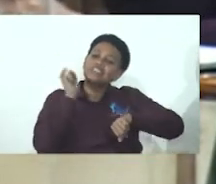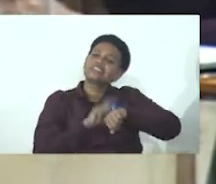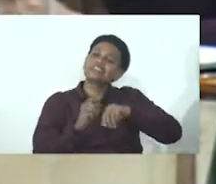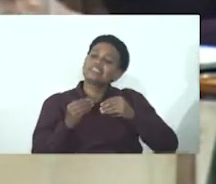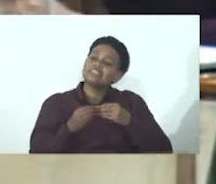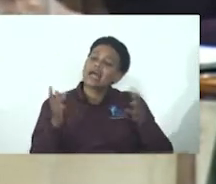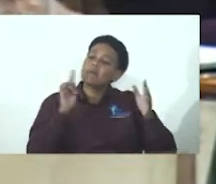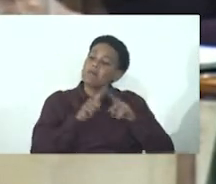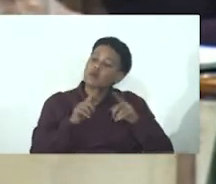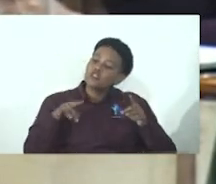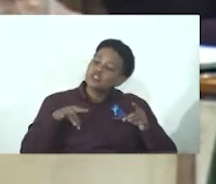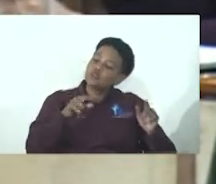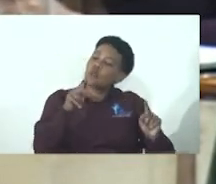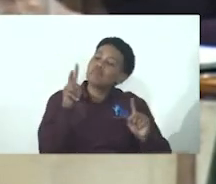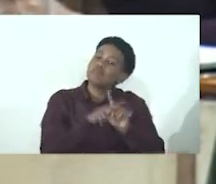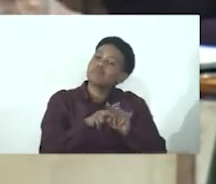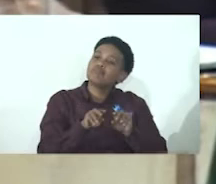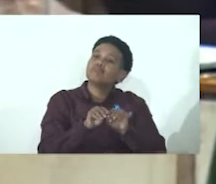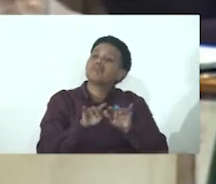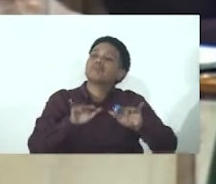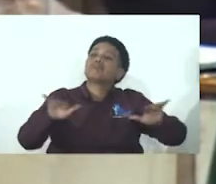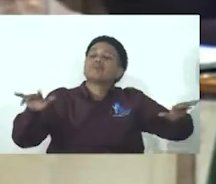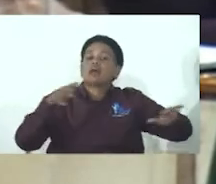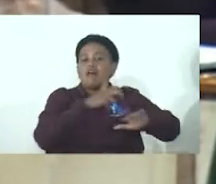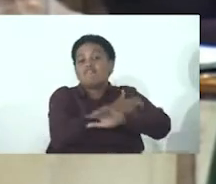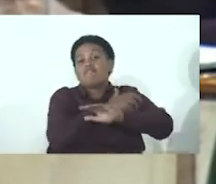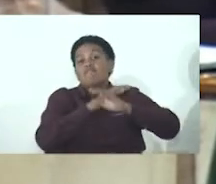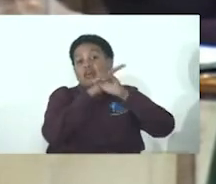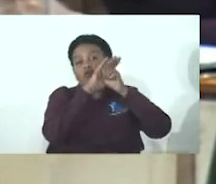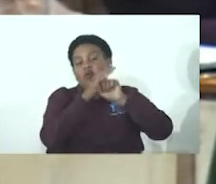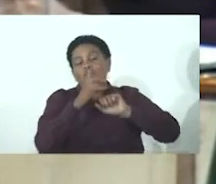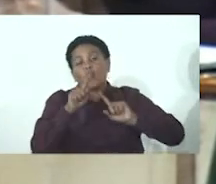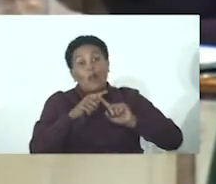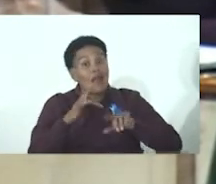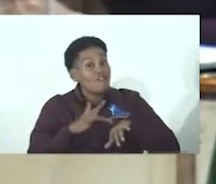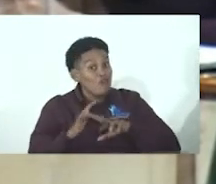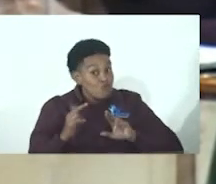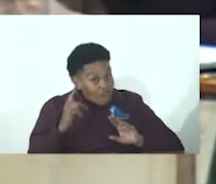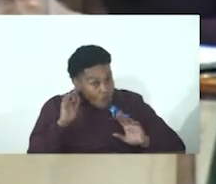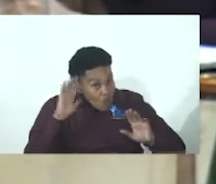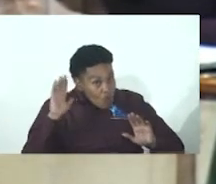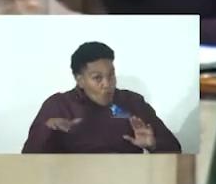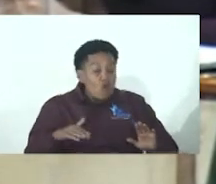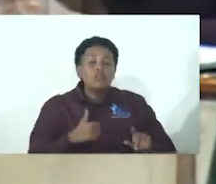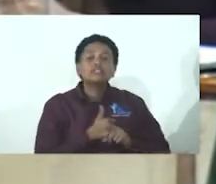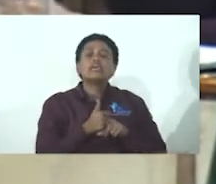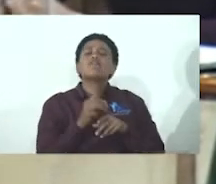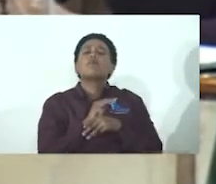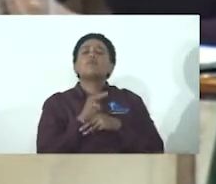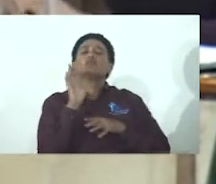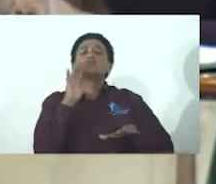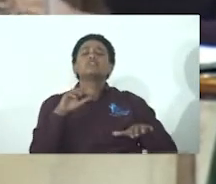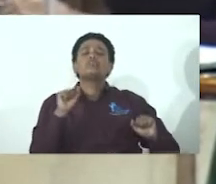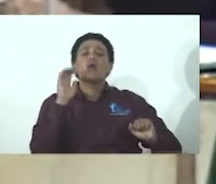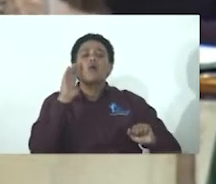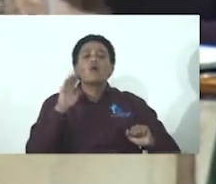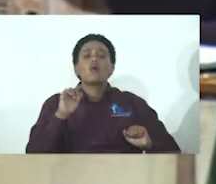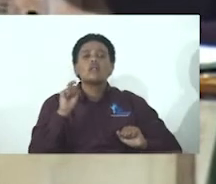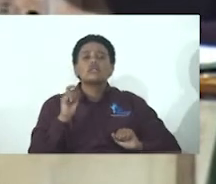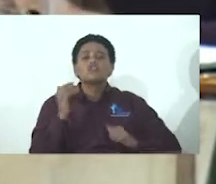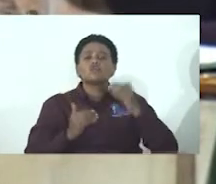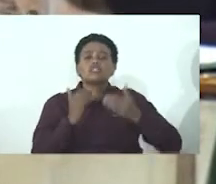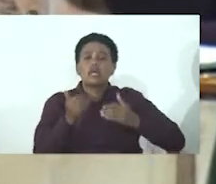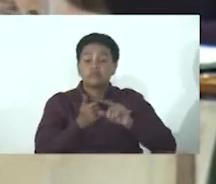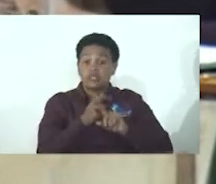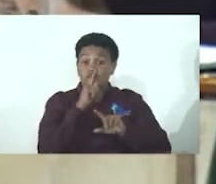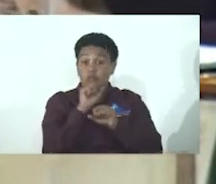and smooth implementation of vaccines once they become available. The ministry is taking all necessary steps